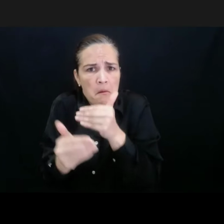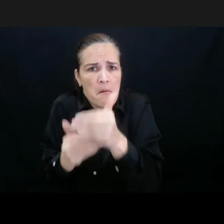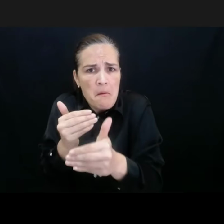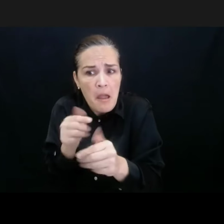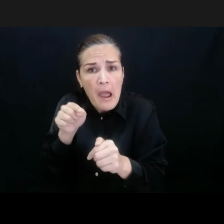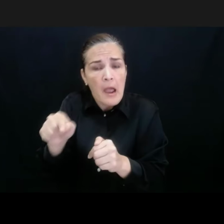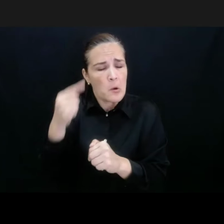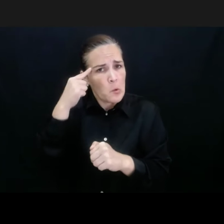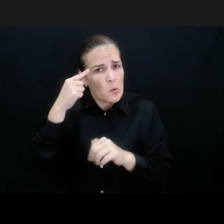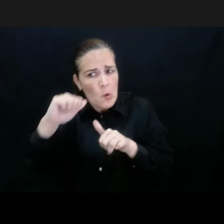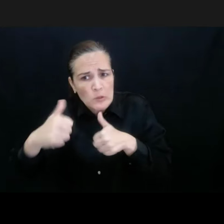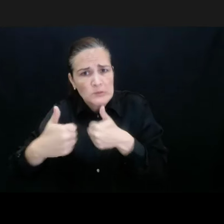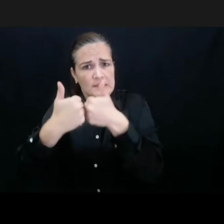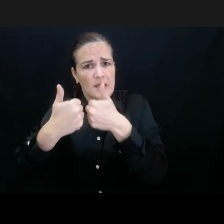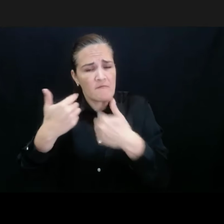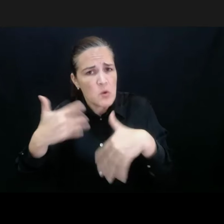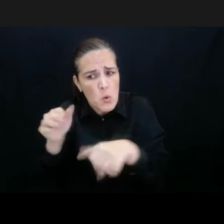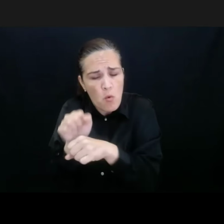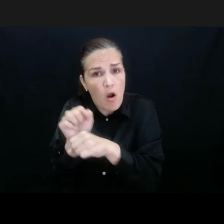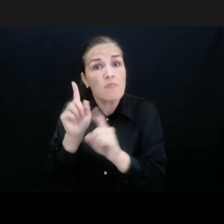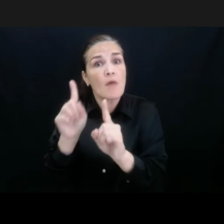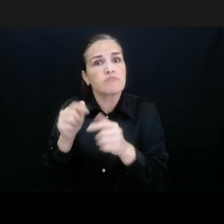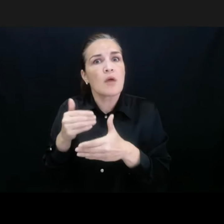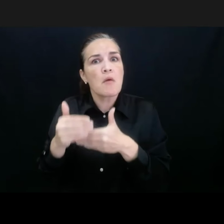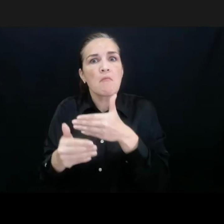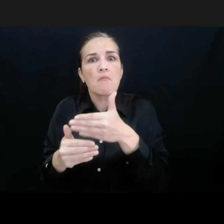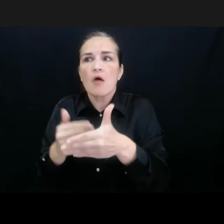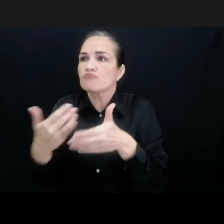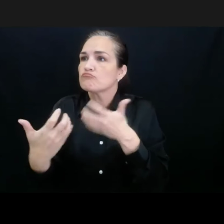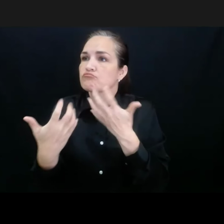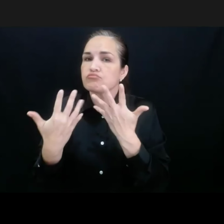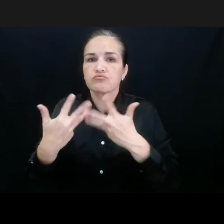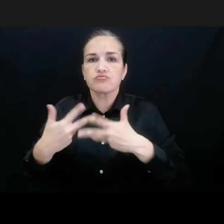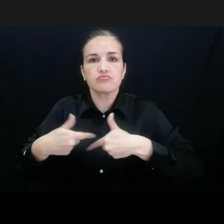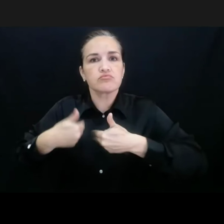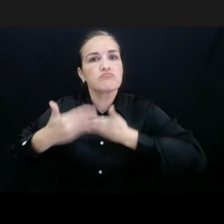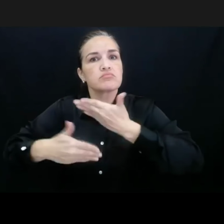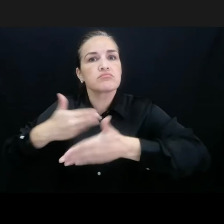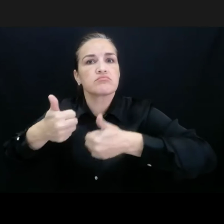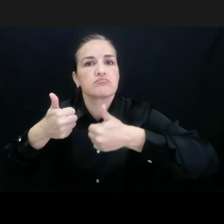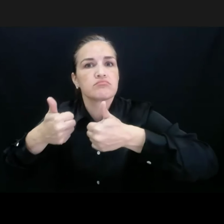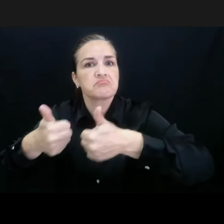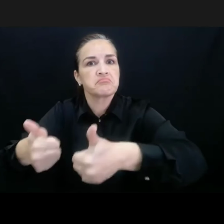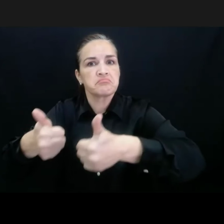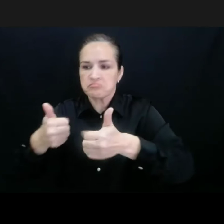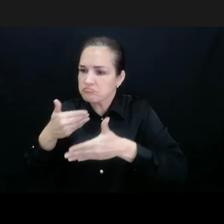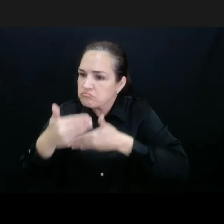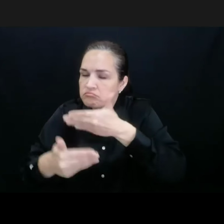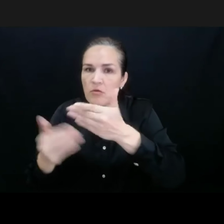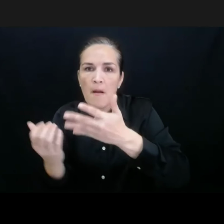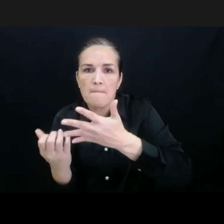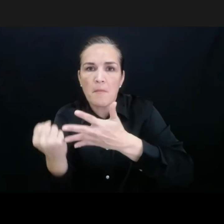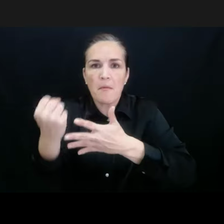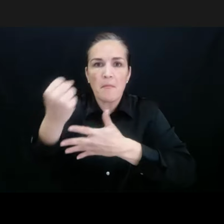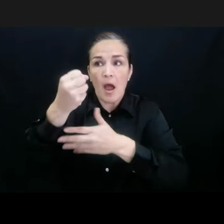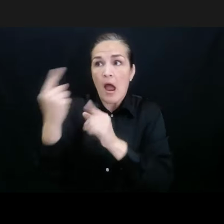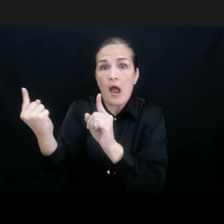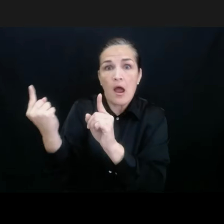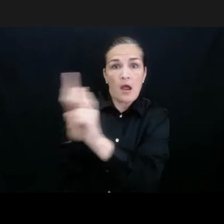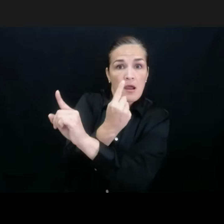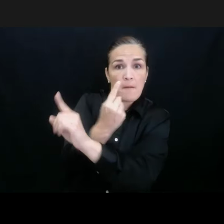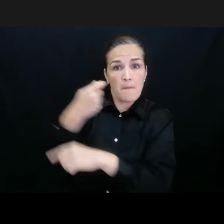this process not only survived those cycles of changes, but it became, in a way, even